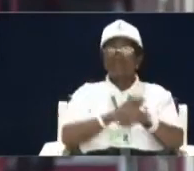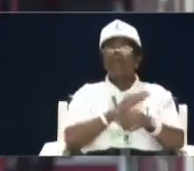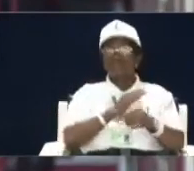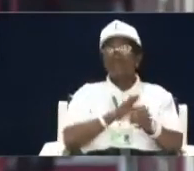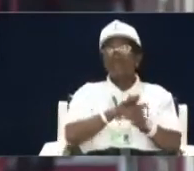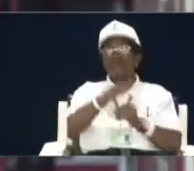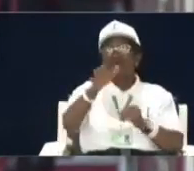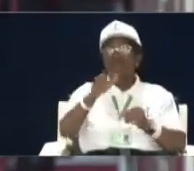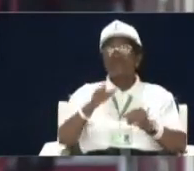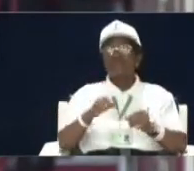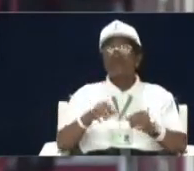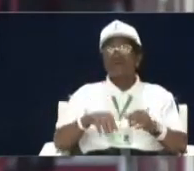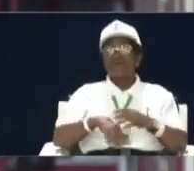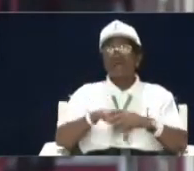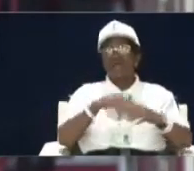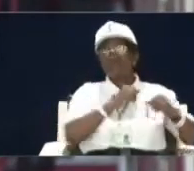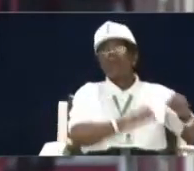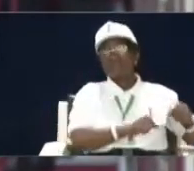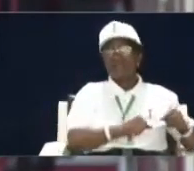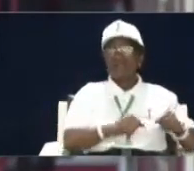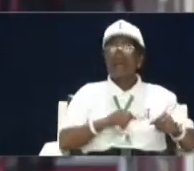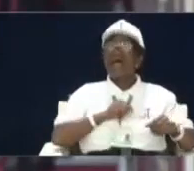enough. I've said it again and again.